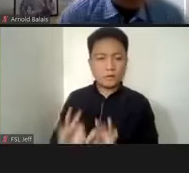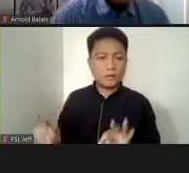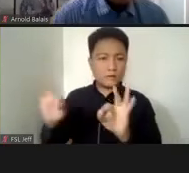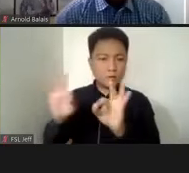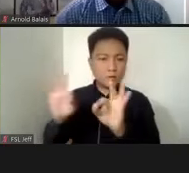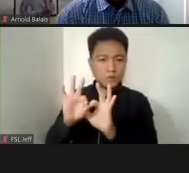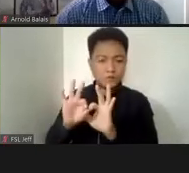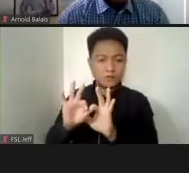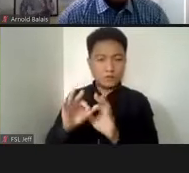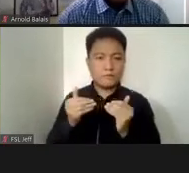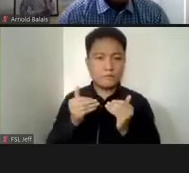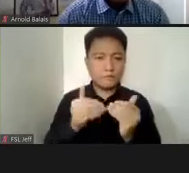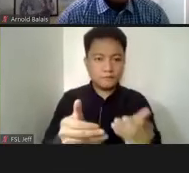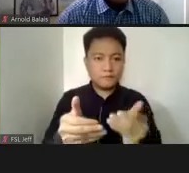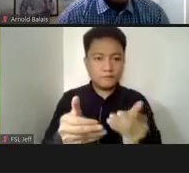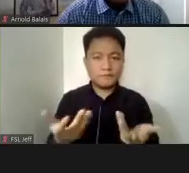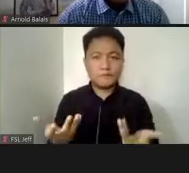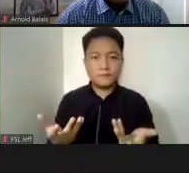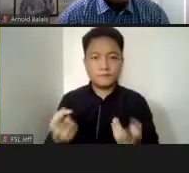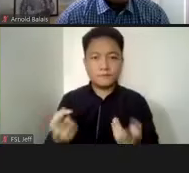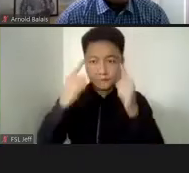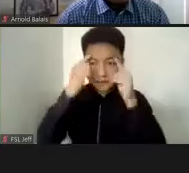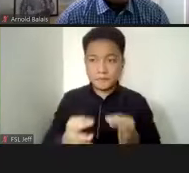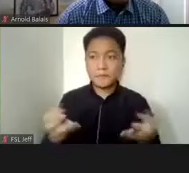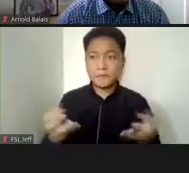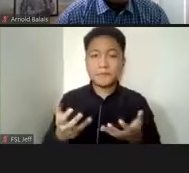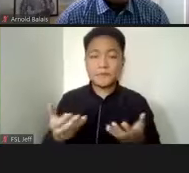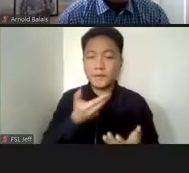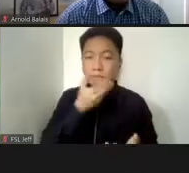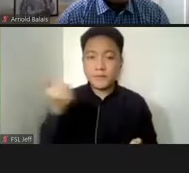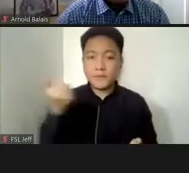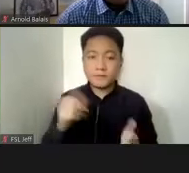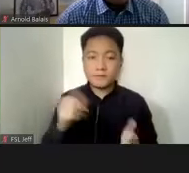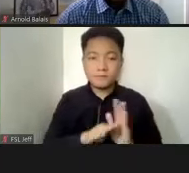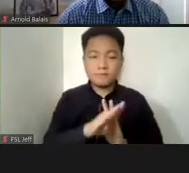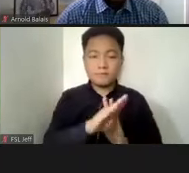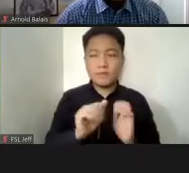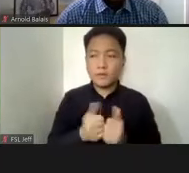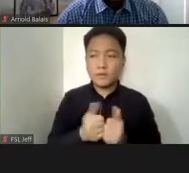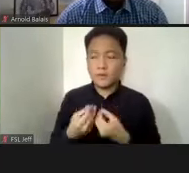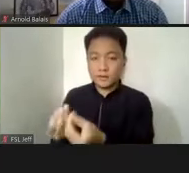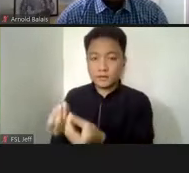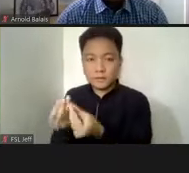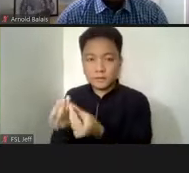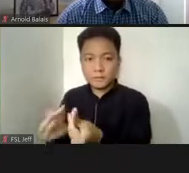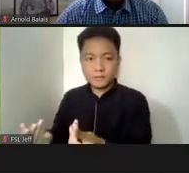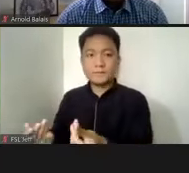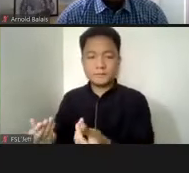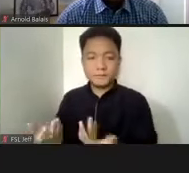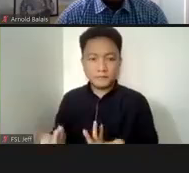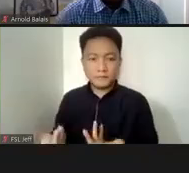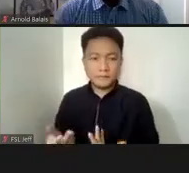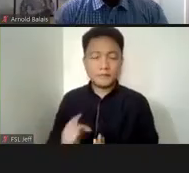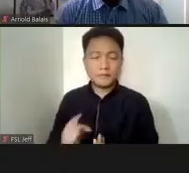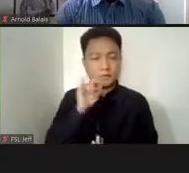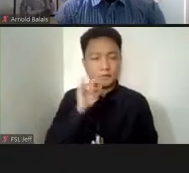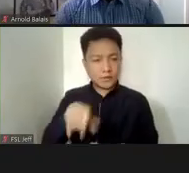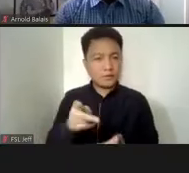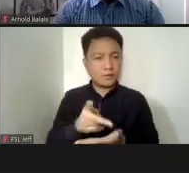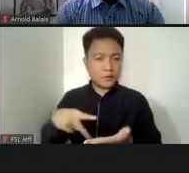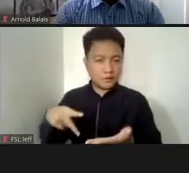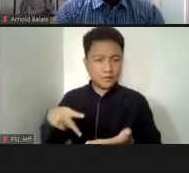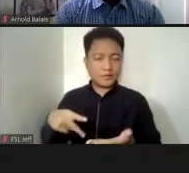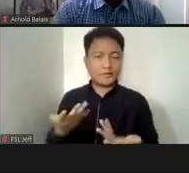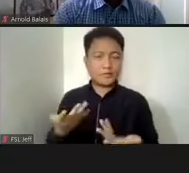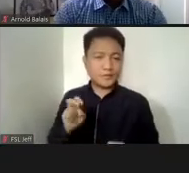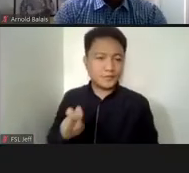not. Because that's part of journeying with the community and letting them understand that this goes